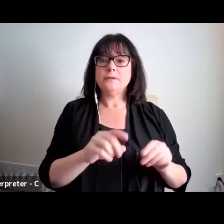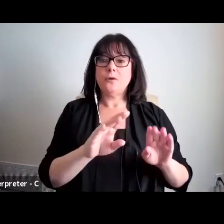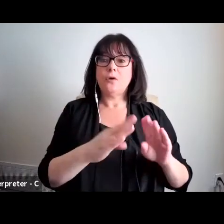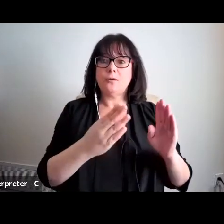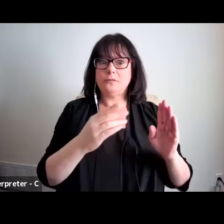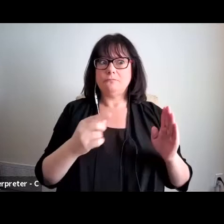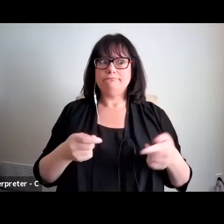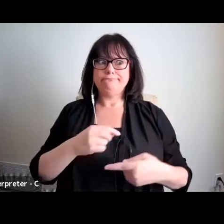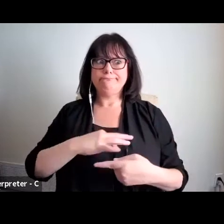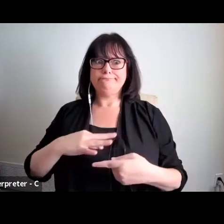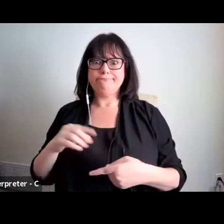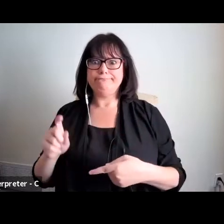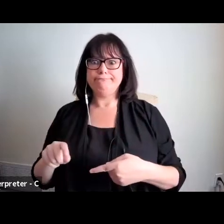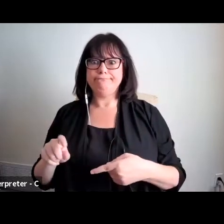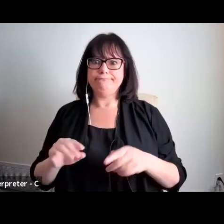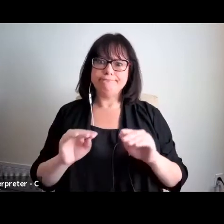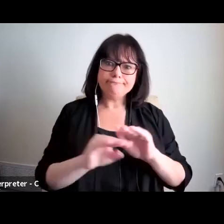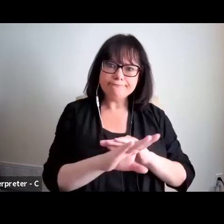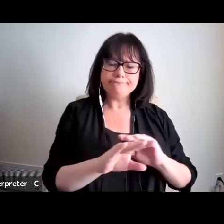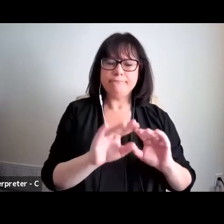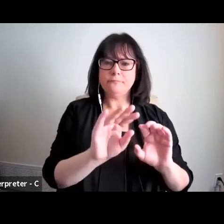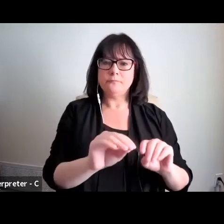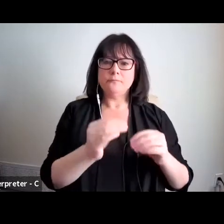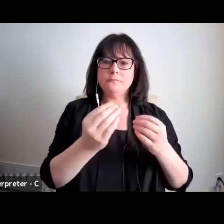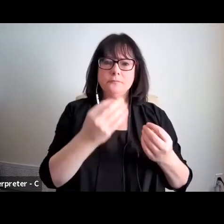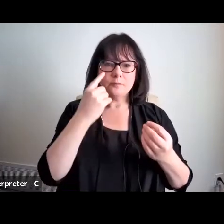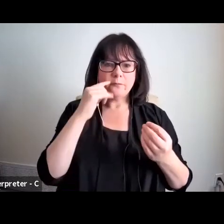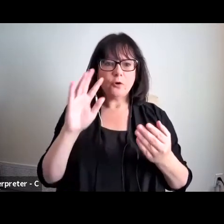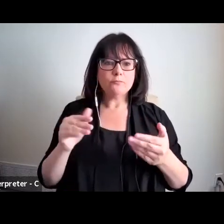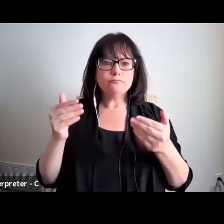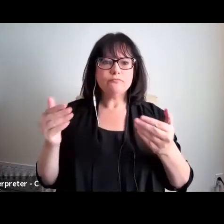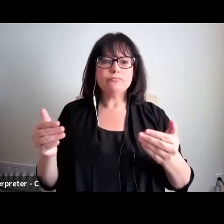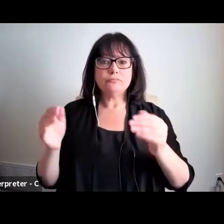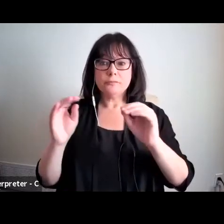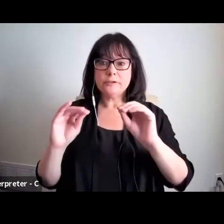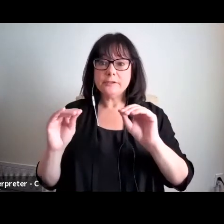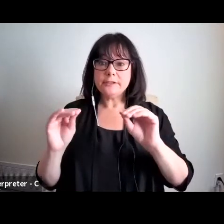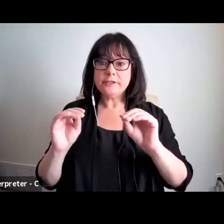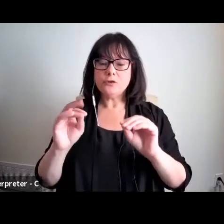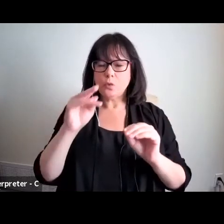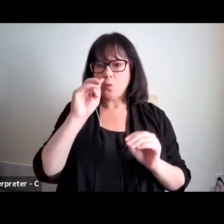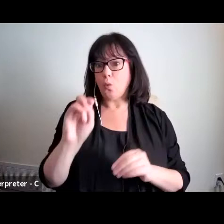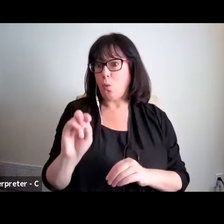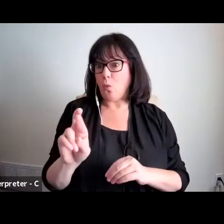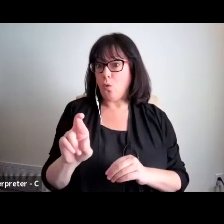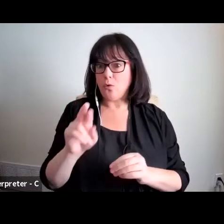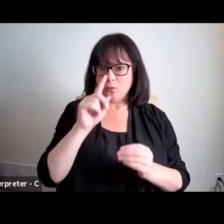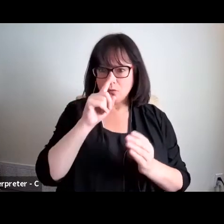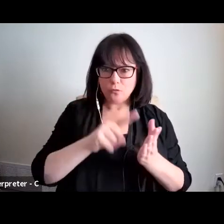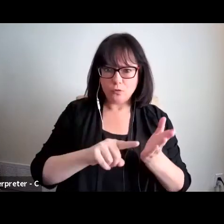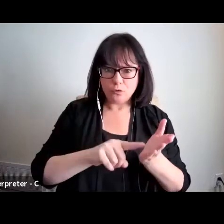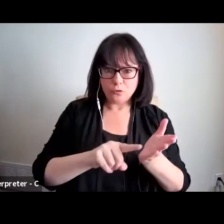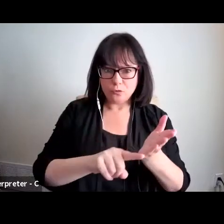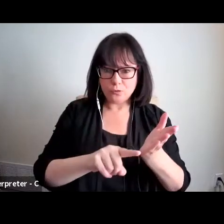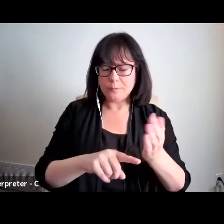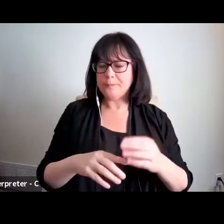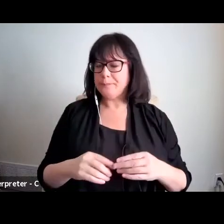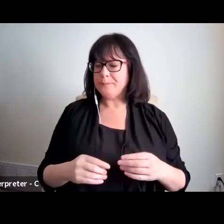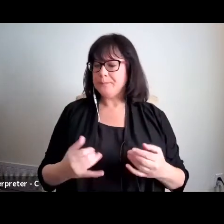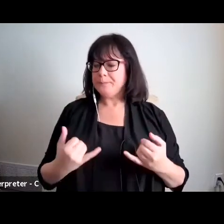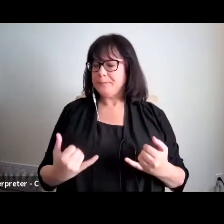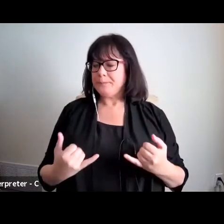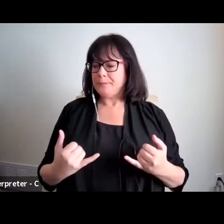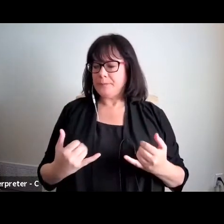their offices in order to actually undertake their teaching or research activities. Plans are underway to facilitate